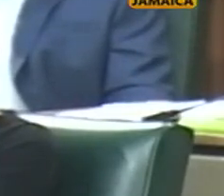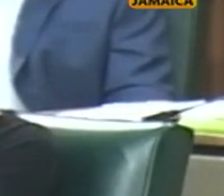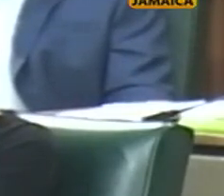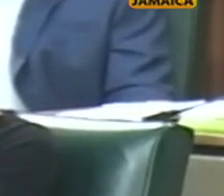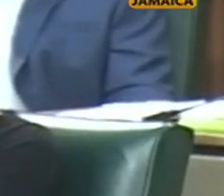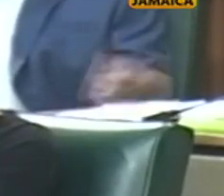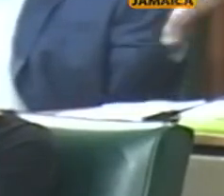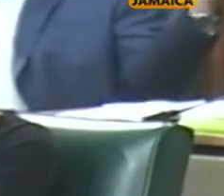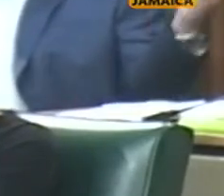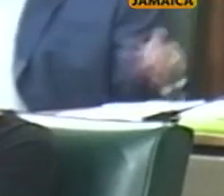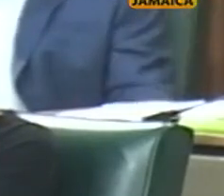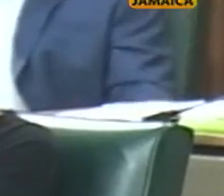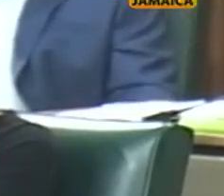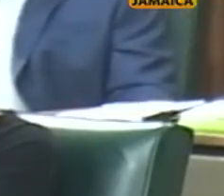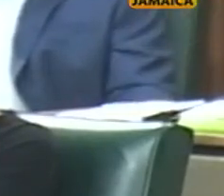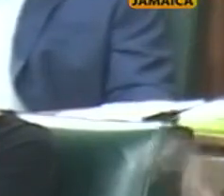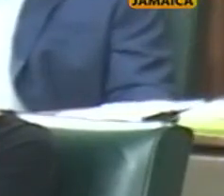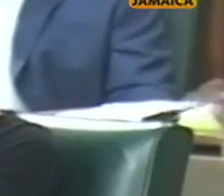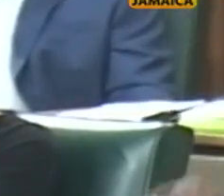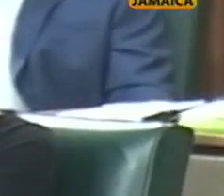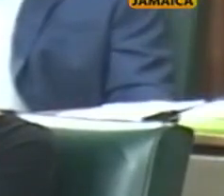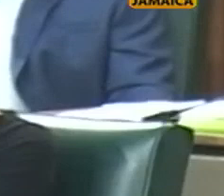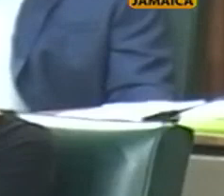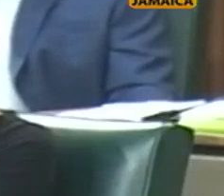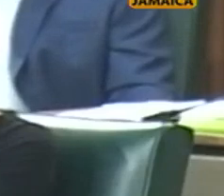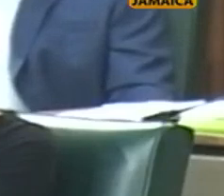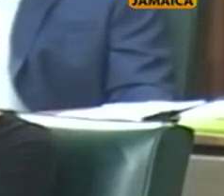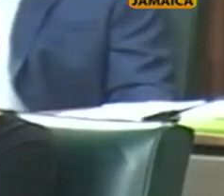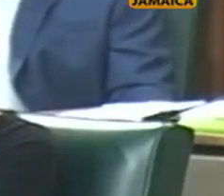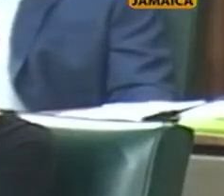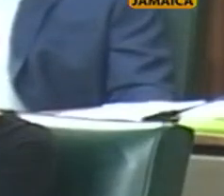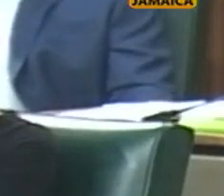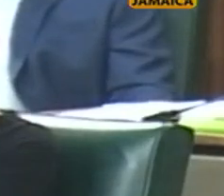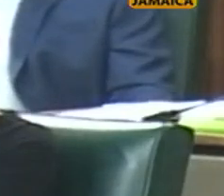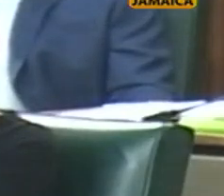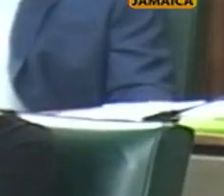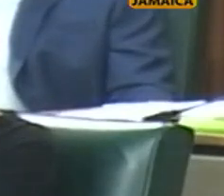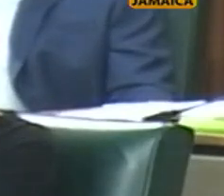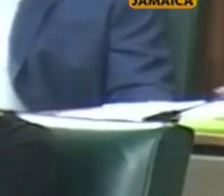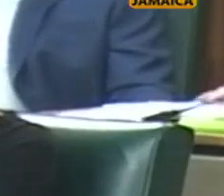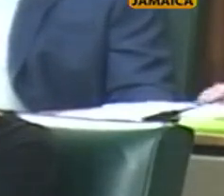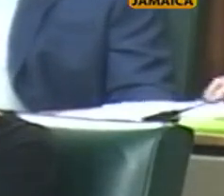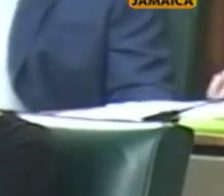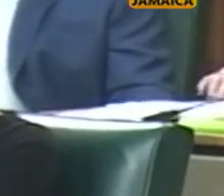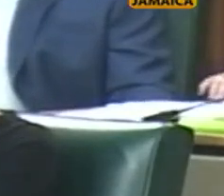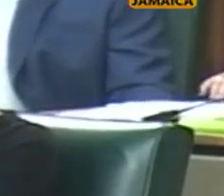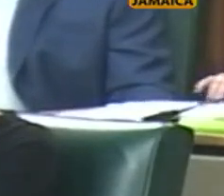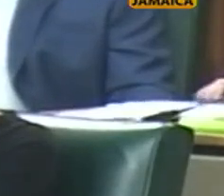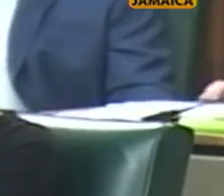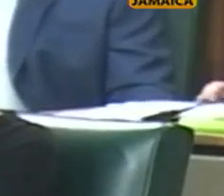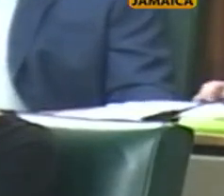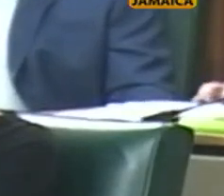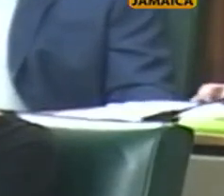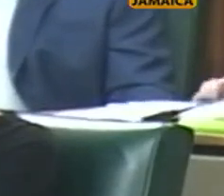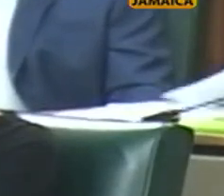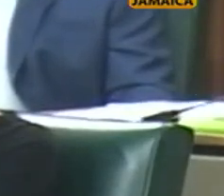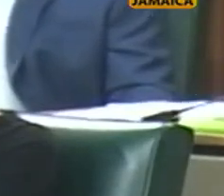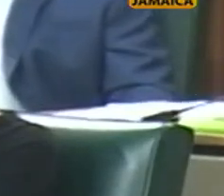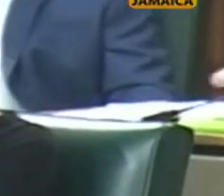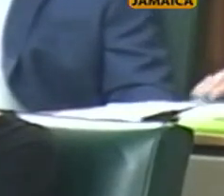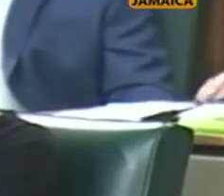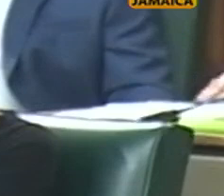zone shall operate for a period of 60 days, and whereas Section 5 of the Act provides that the Prime Minister in